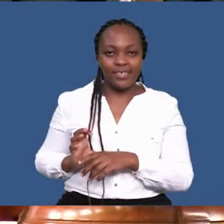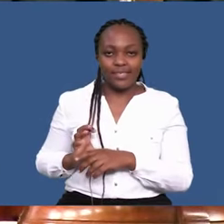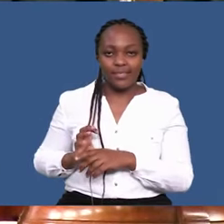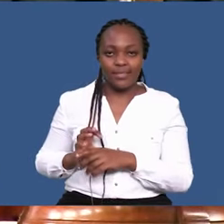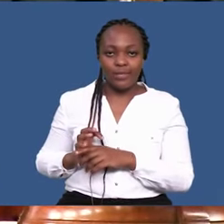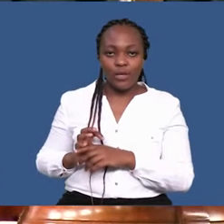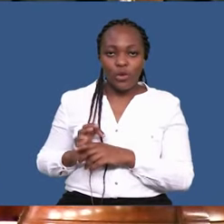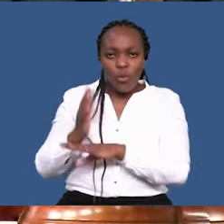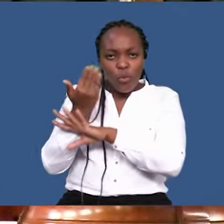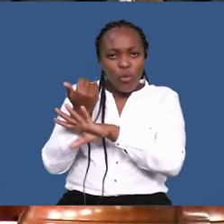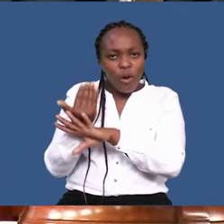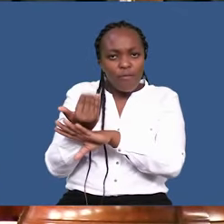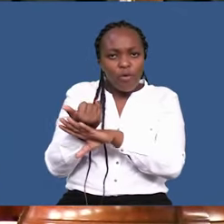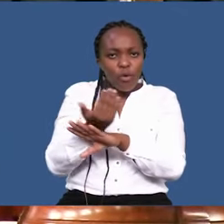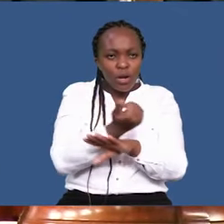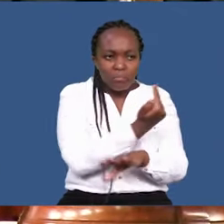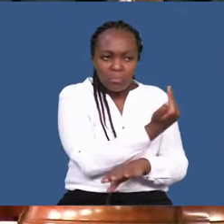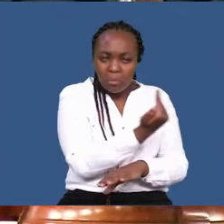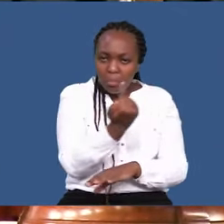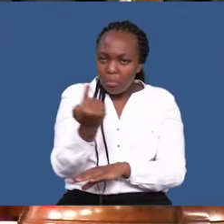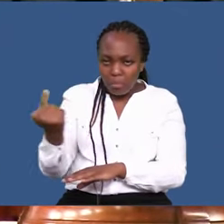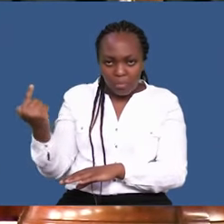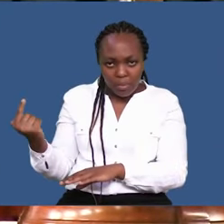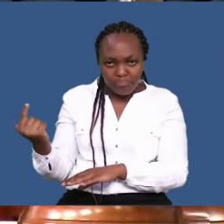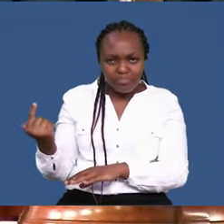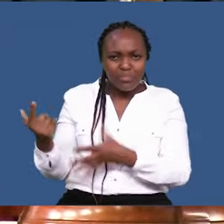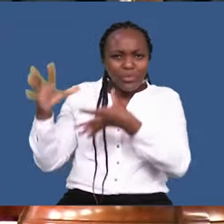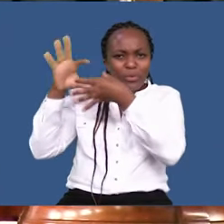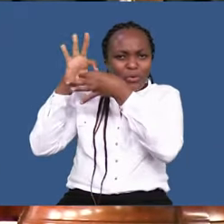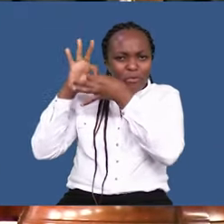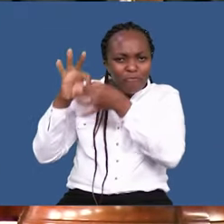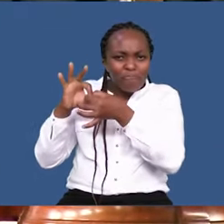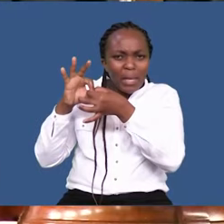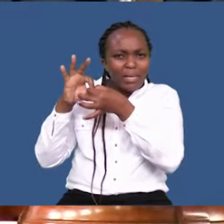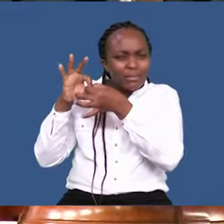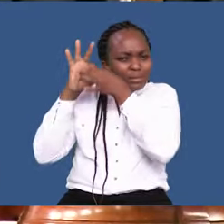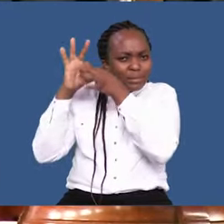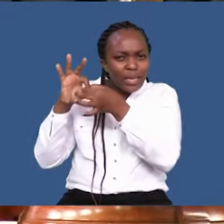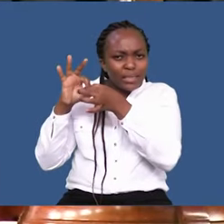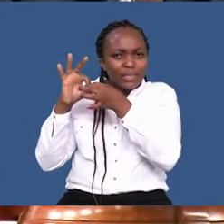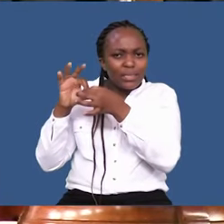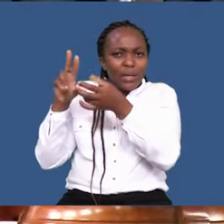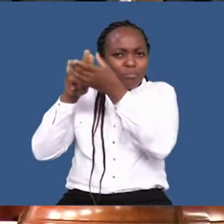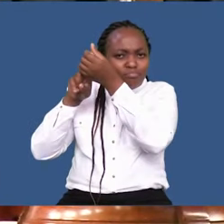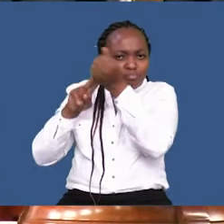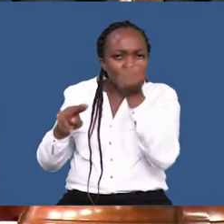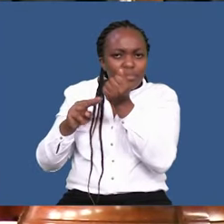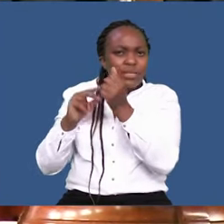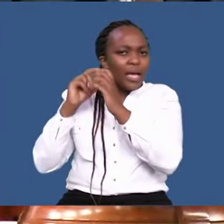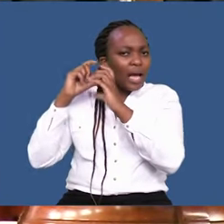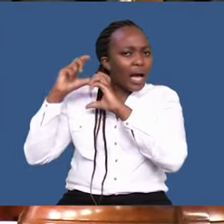We are called not to become so adjusted to our culture that we fit into it without even